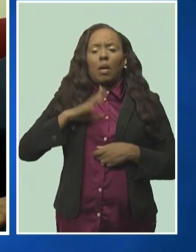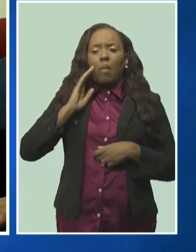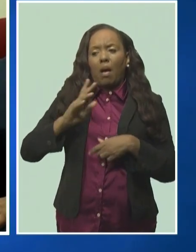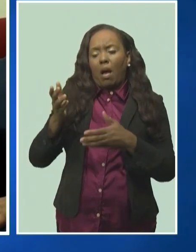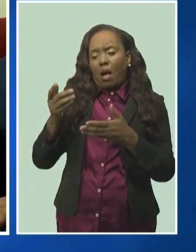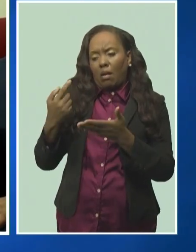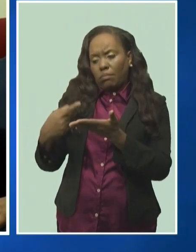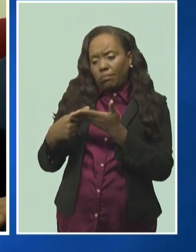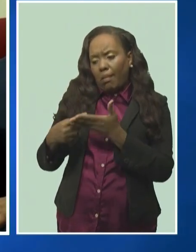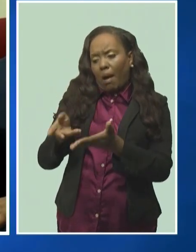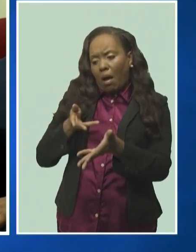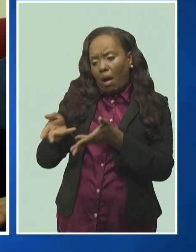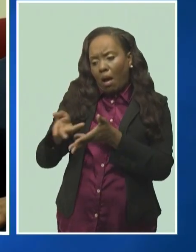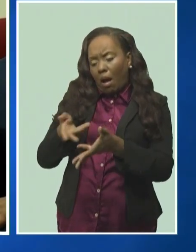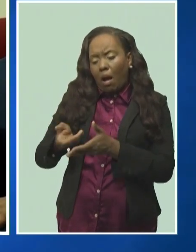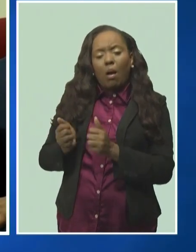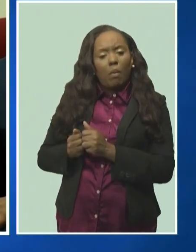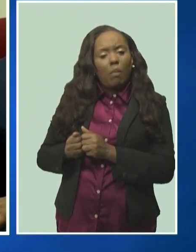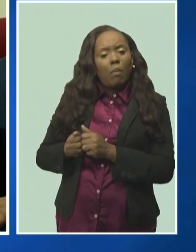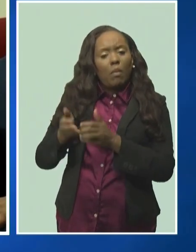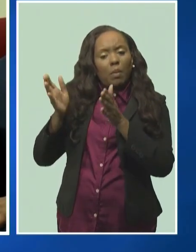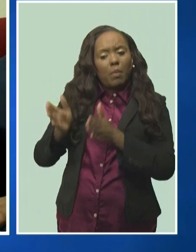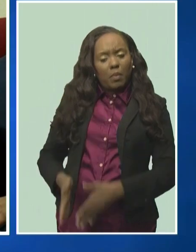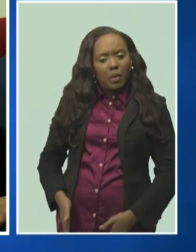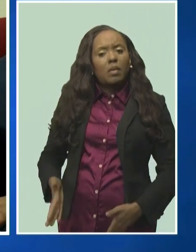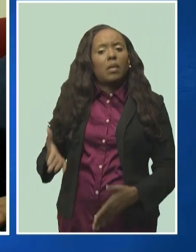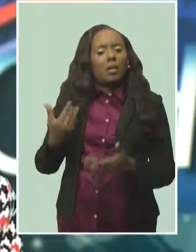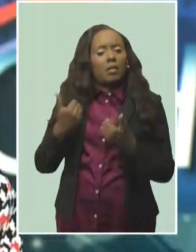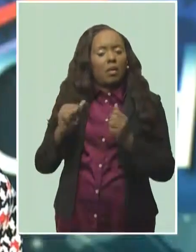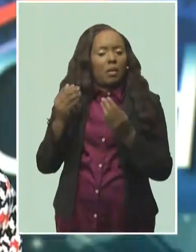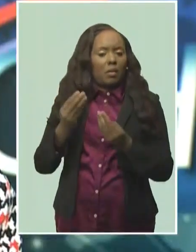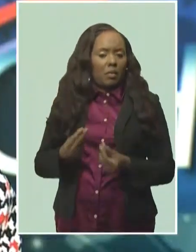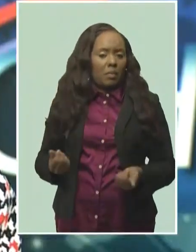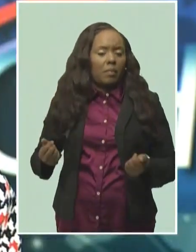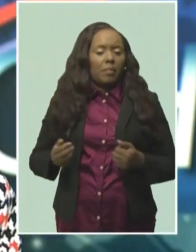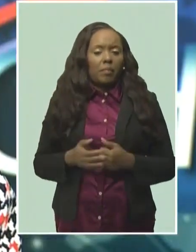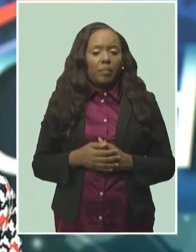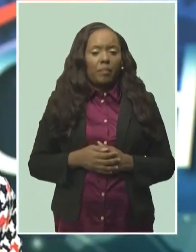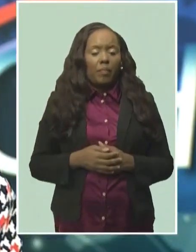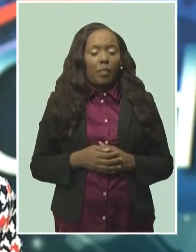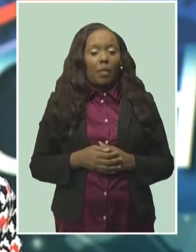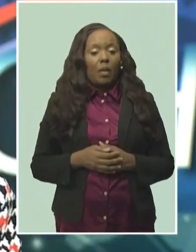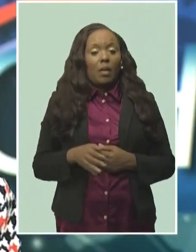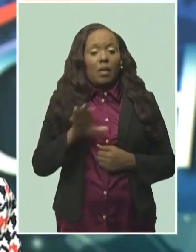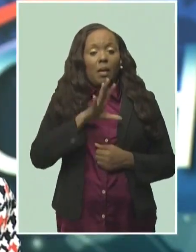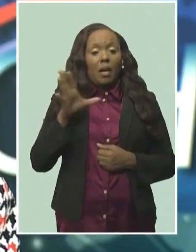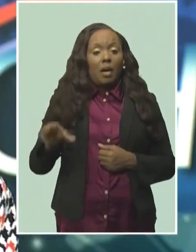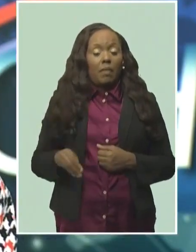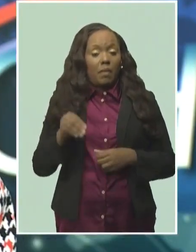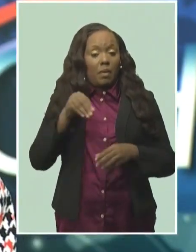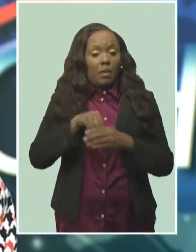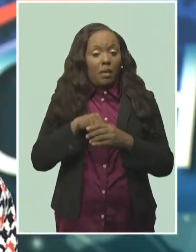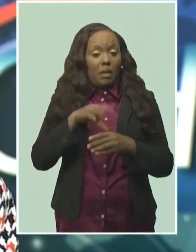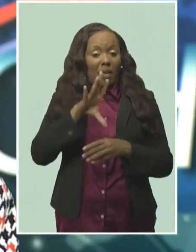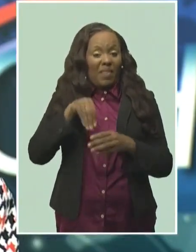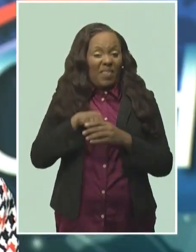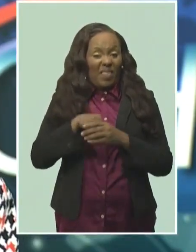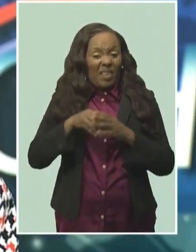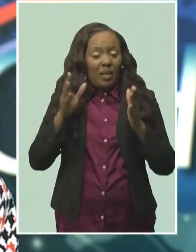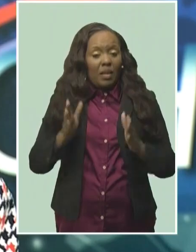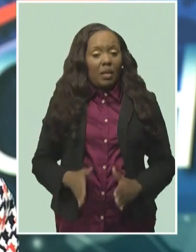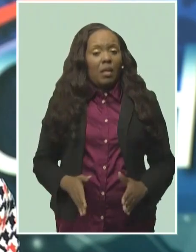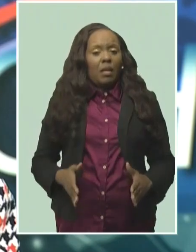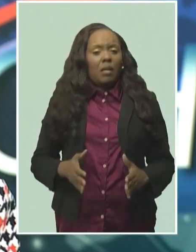and that is what we have done in every single instance. Potential African investors have been given insight into